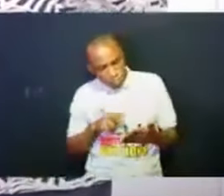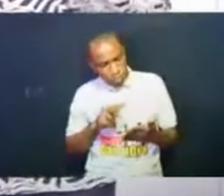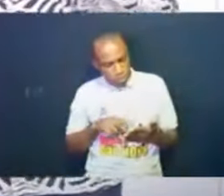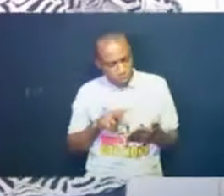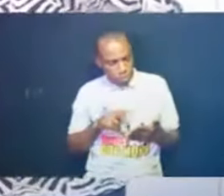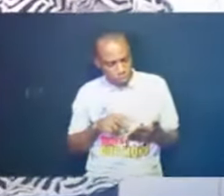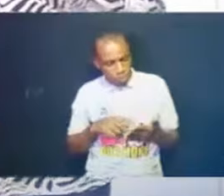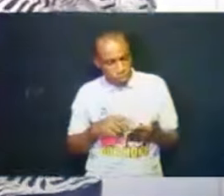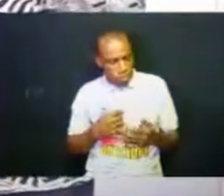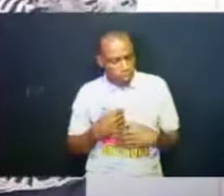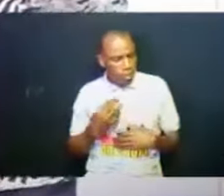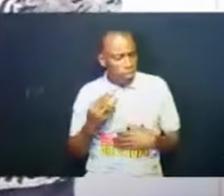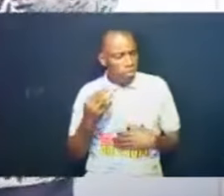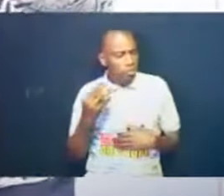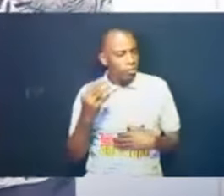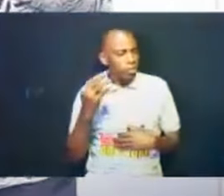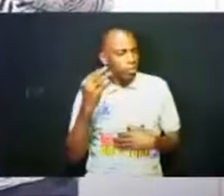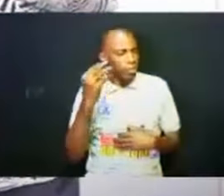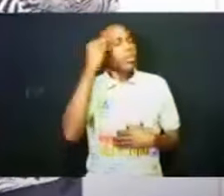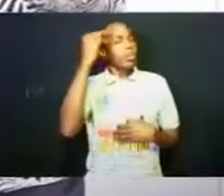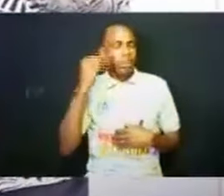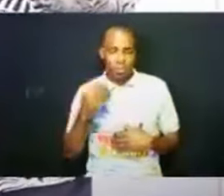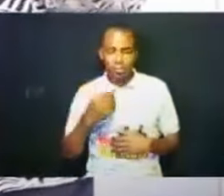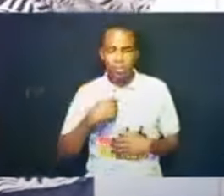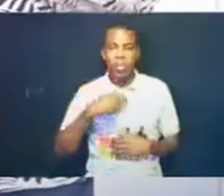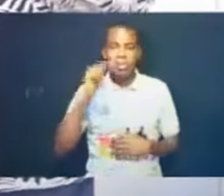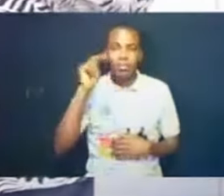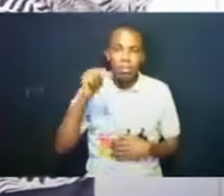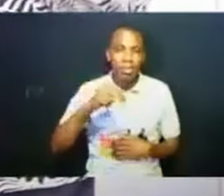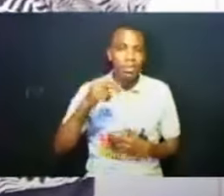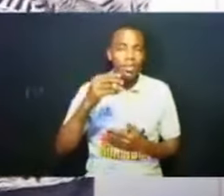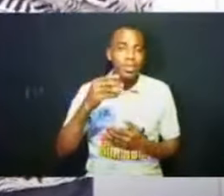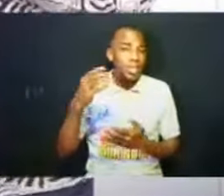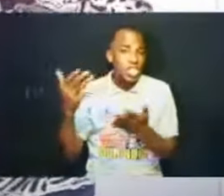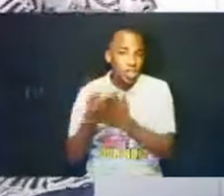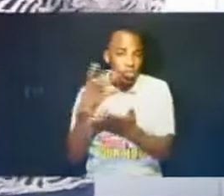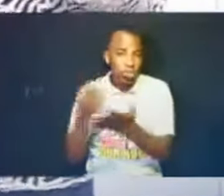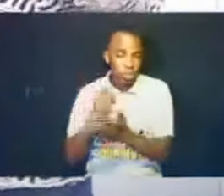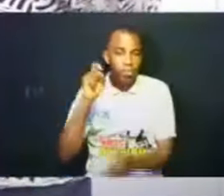remembered that I needed to listen to some news. I needed some information.